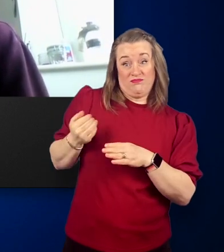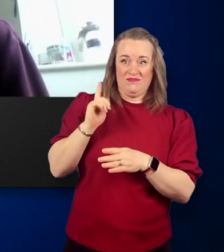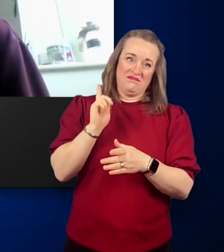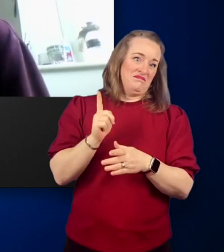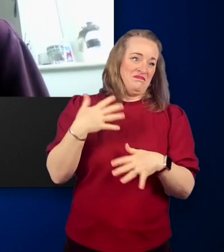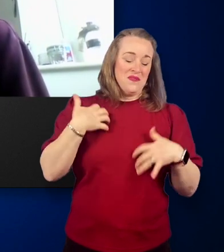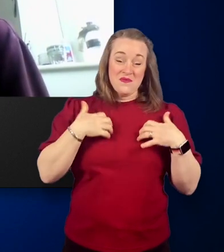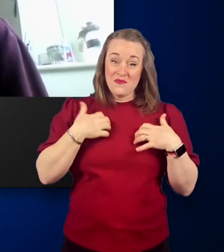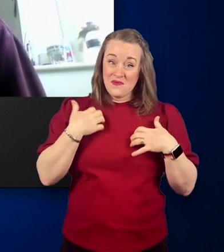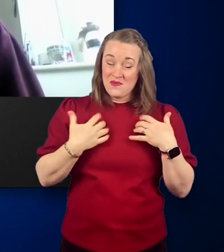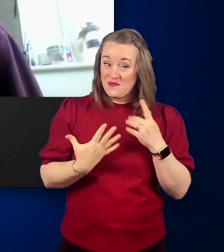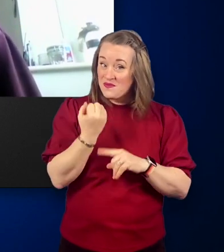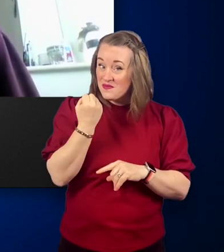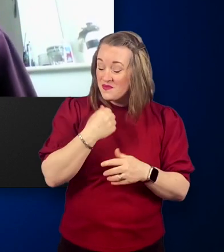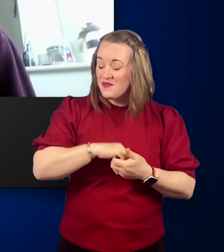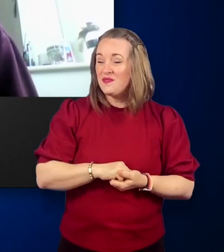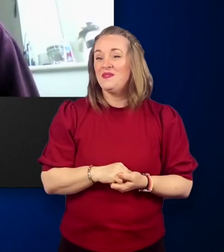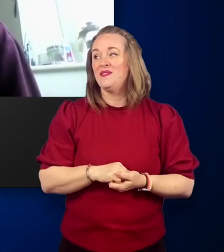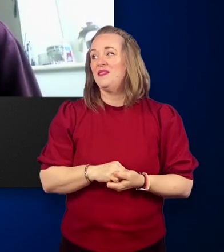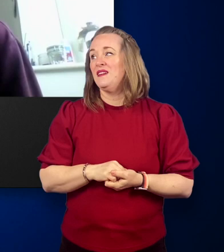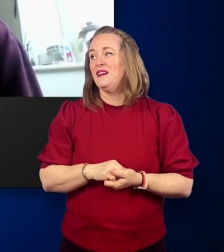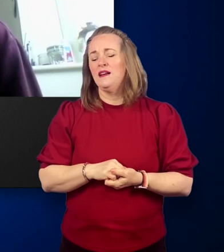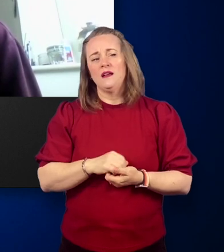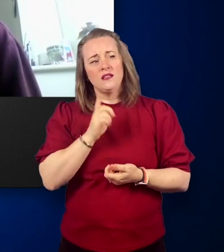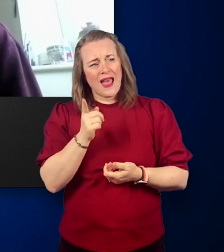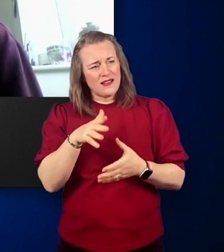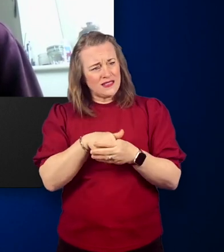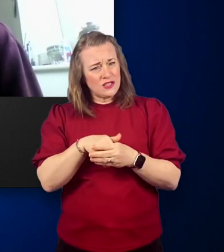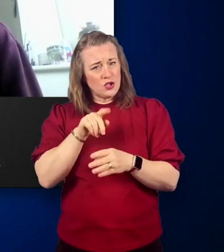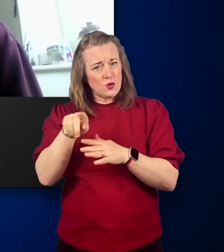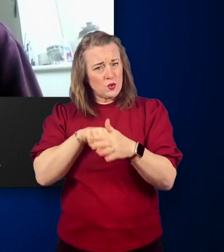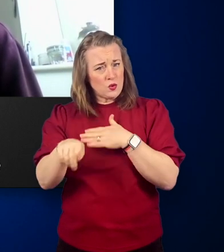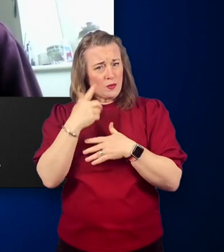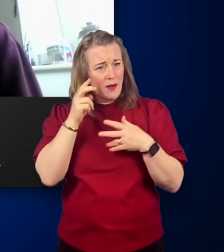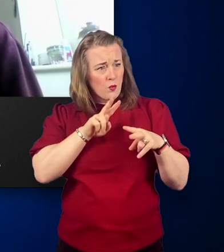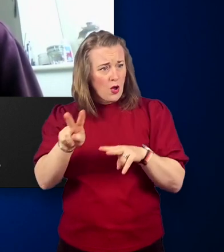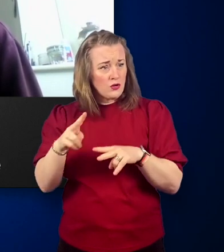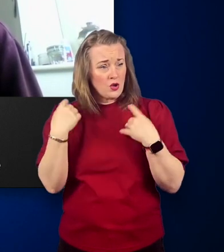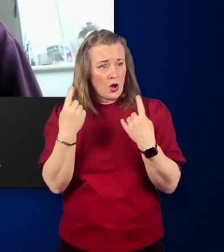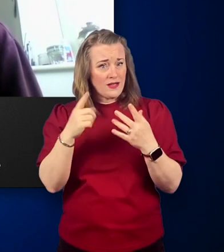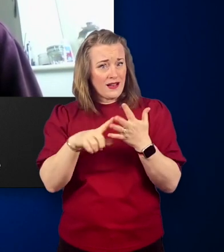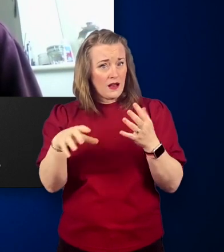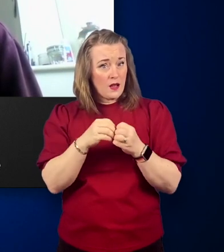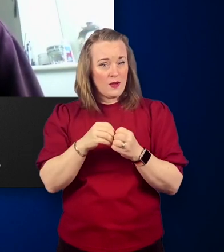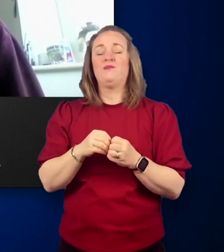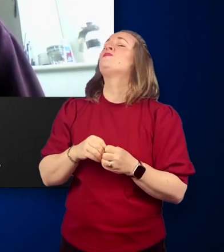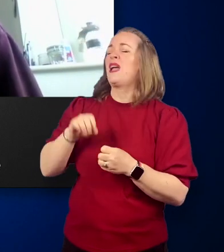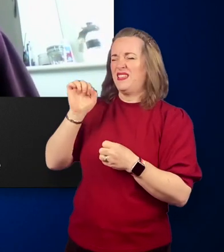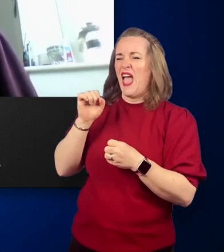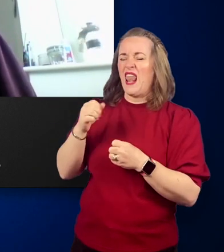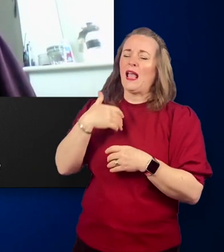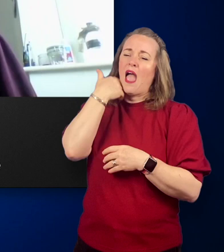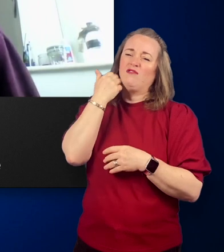exciting. And is that on YouTube? Yeah. Highlights reel for every